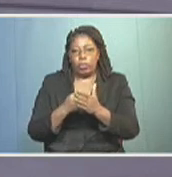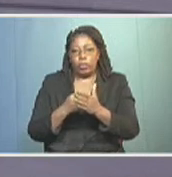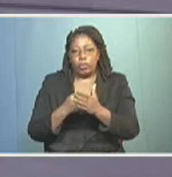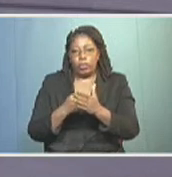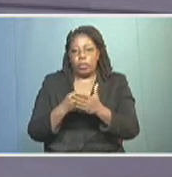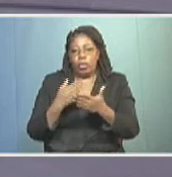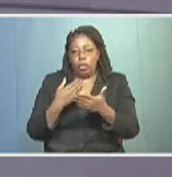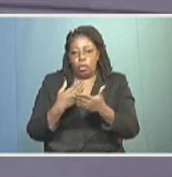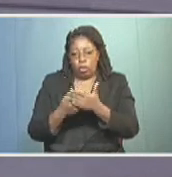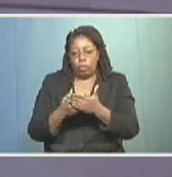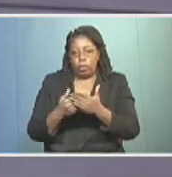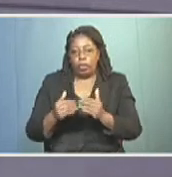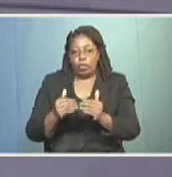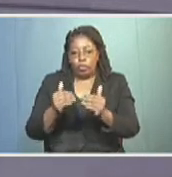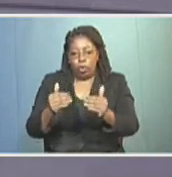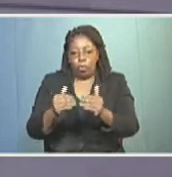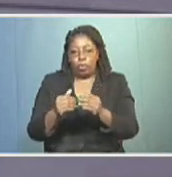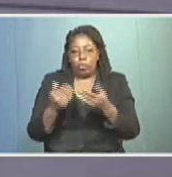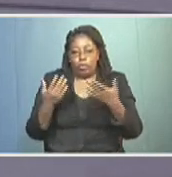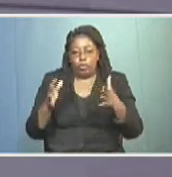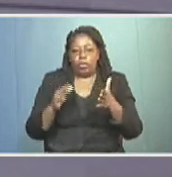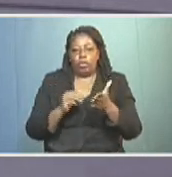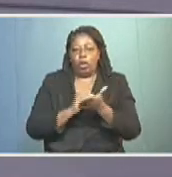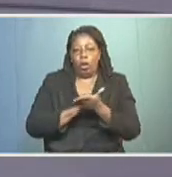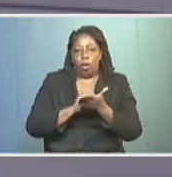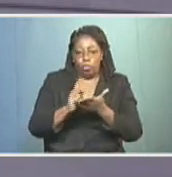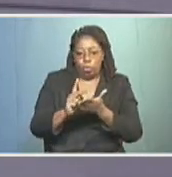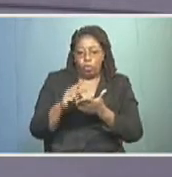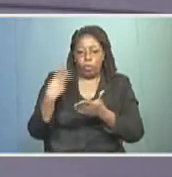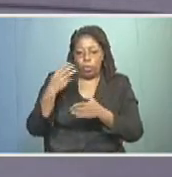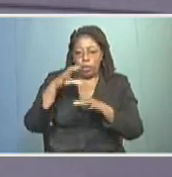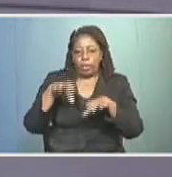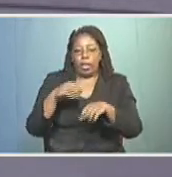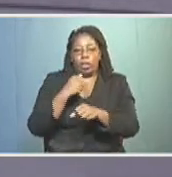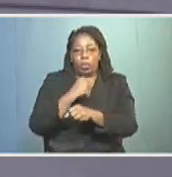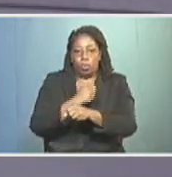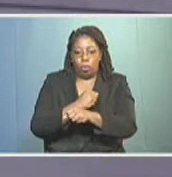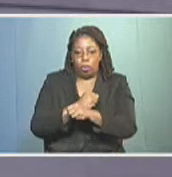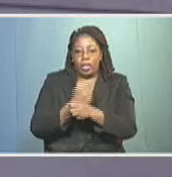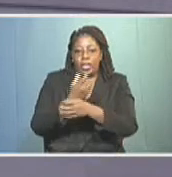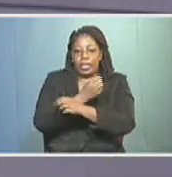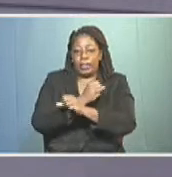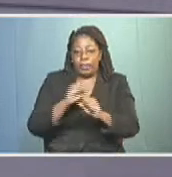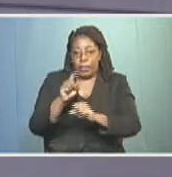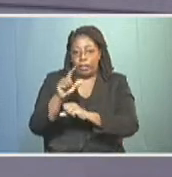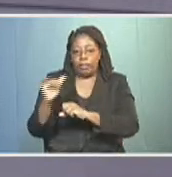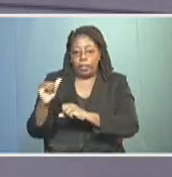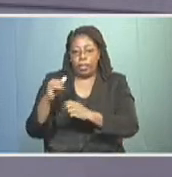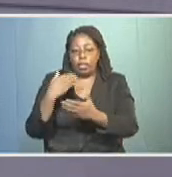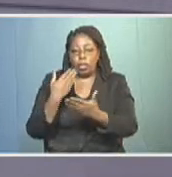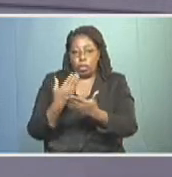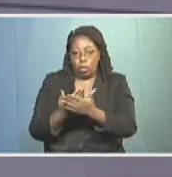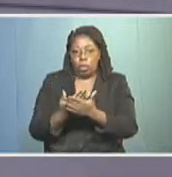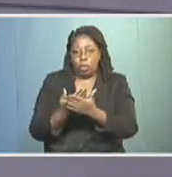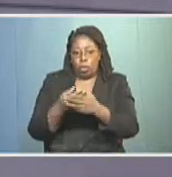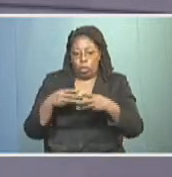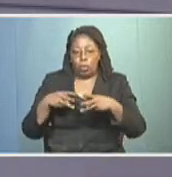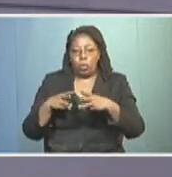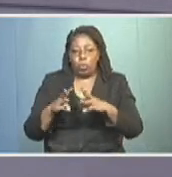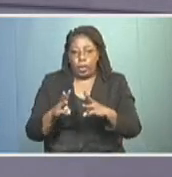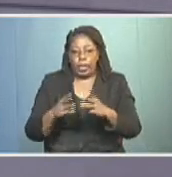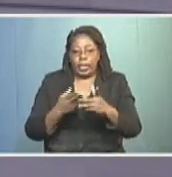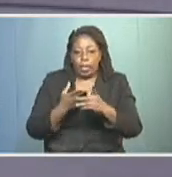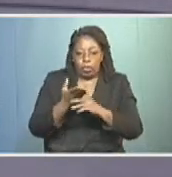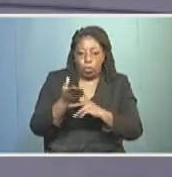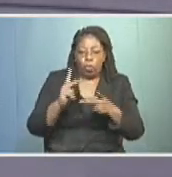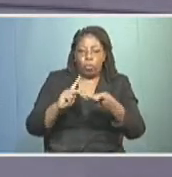step forward. And we proved that we could operate safely in a very good way. And that, again, was through